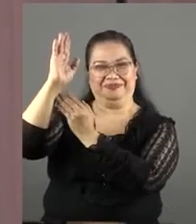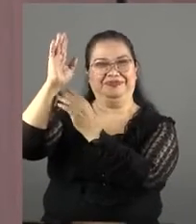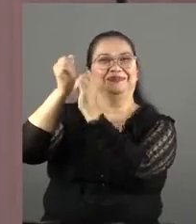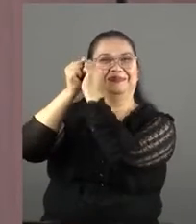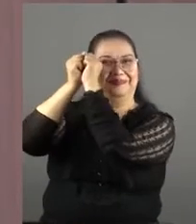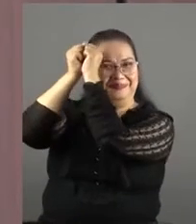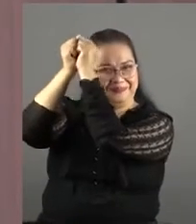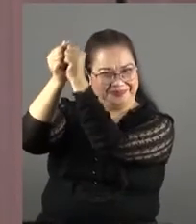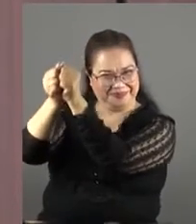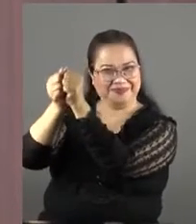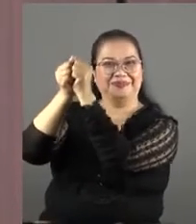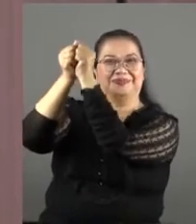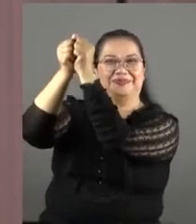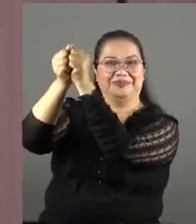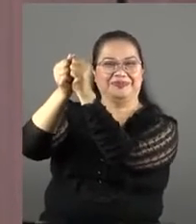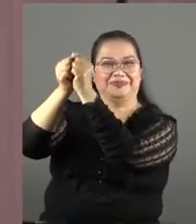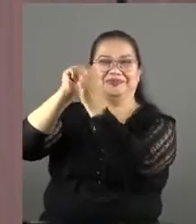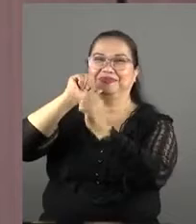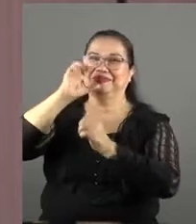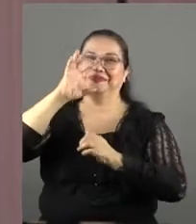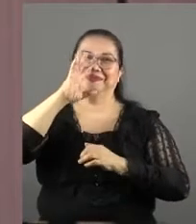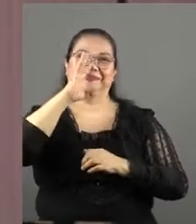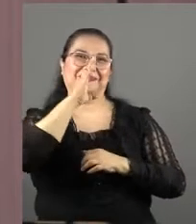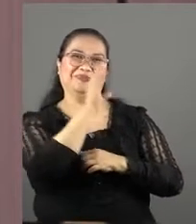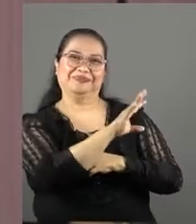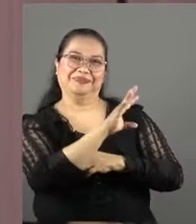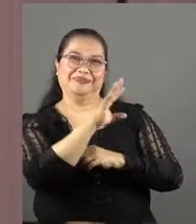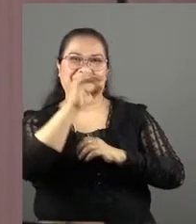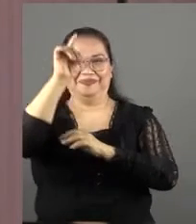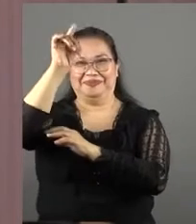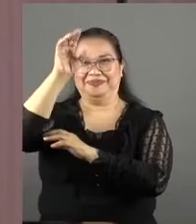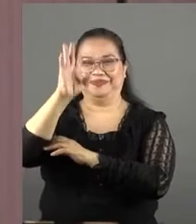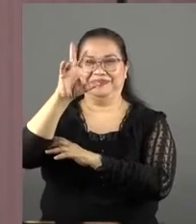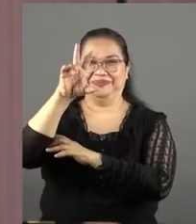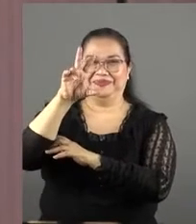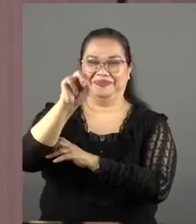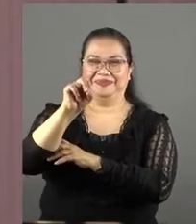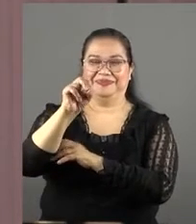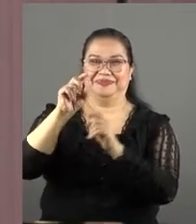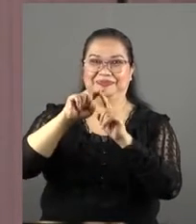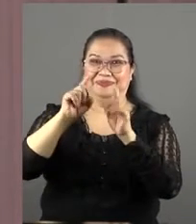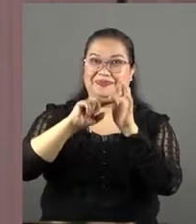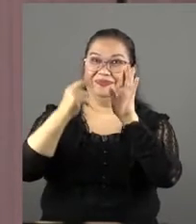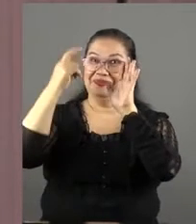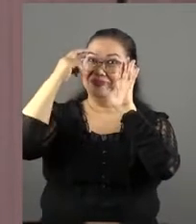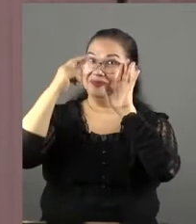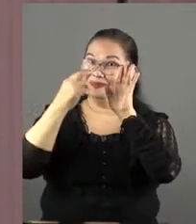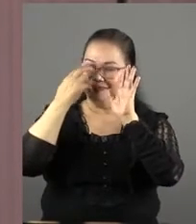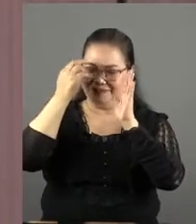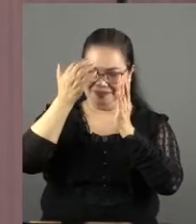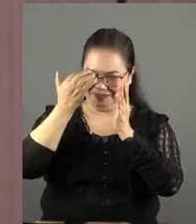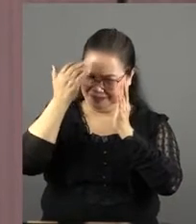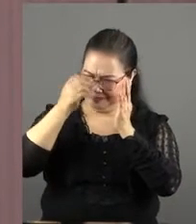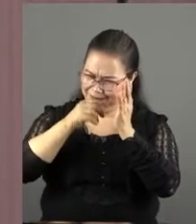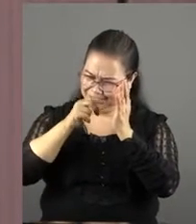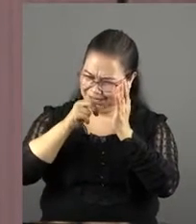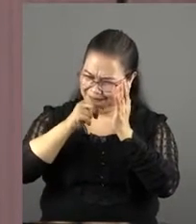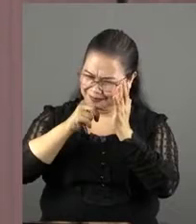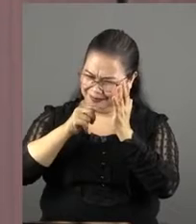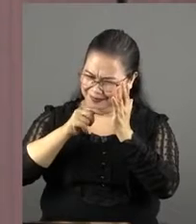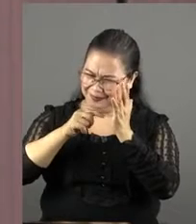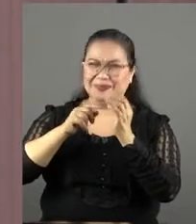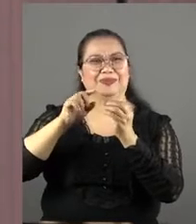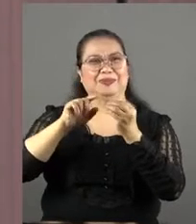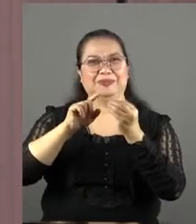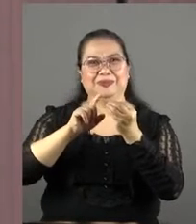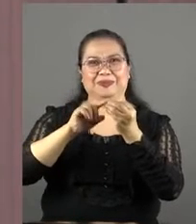welcomed by God, not being rejected by God. And I was reflecting on this in